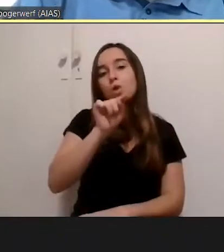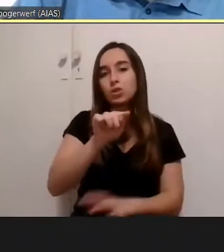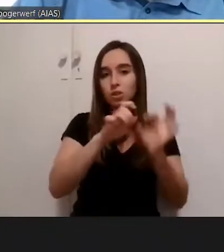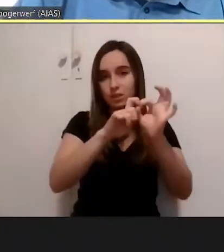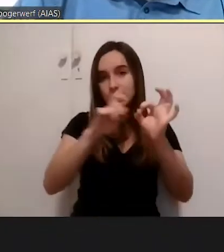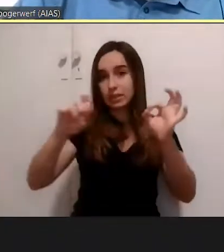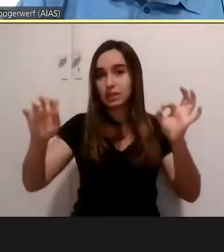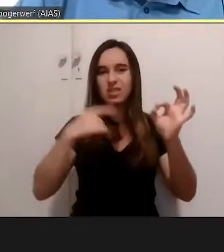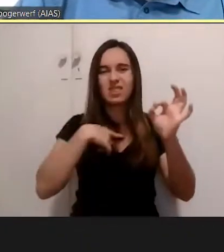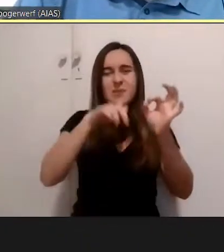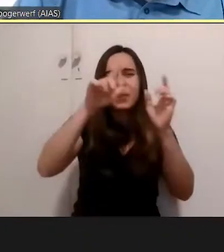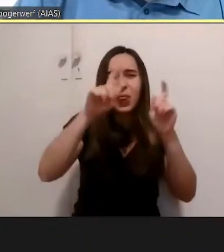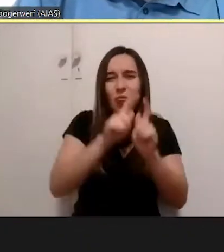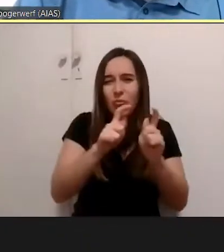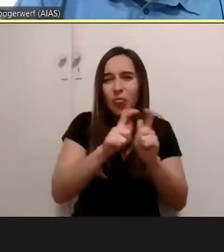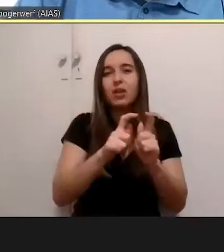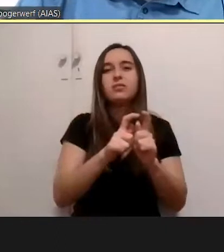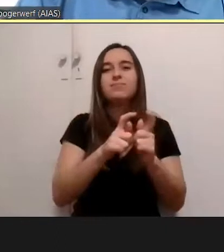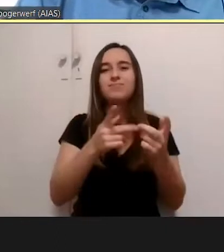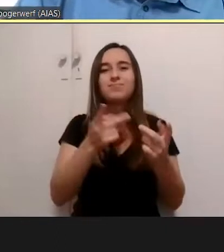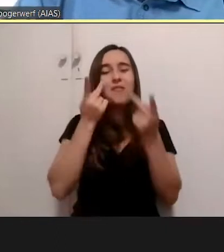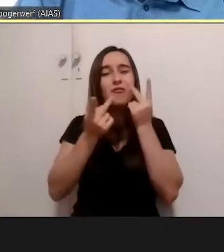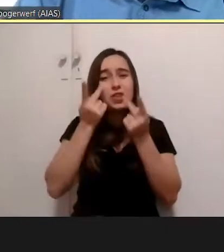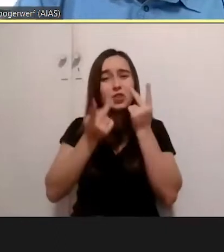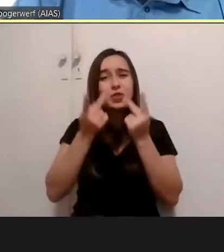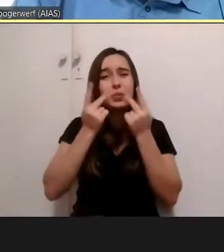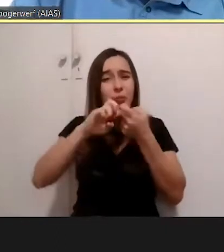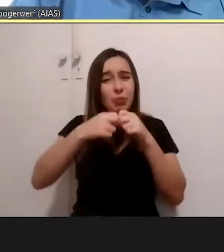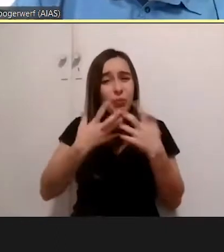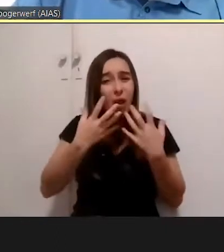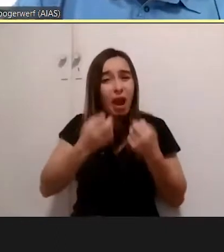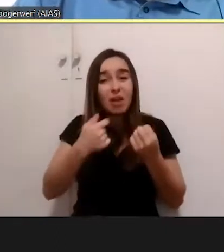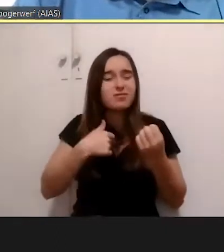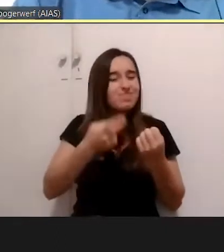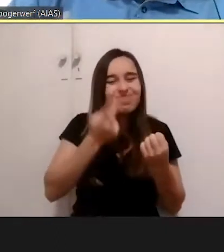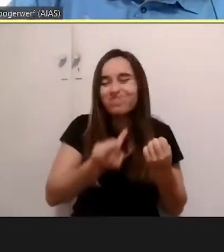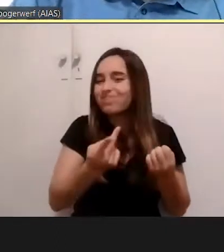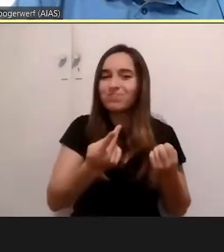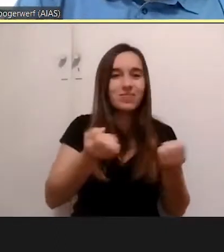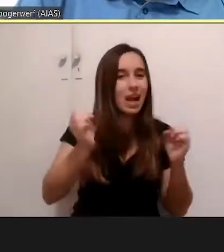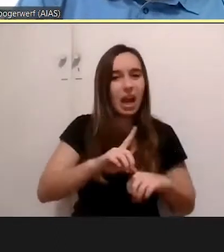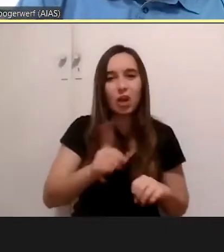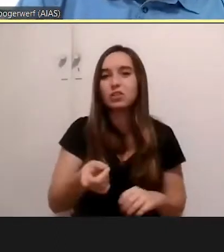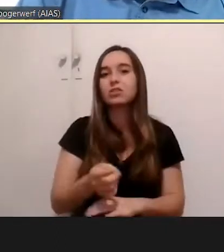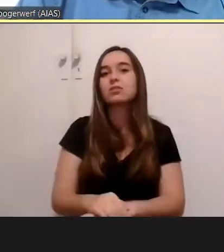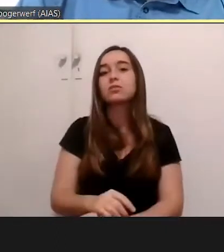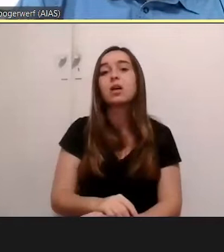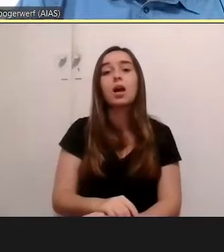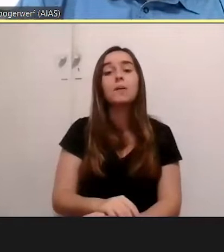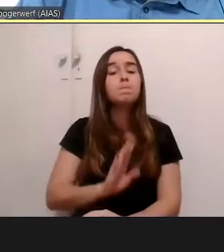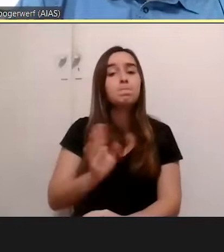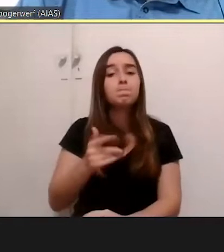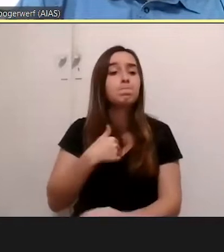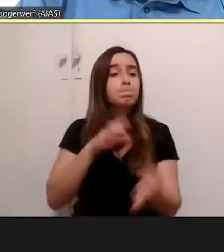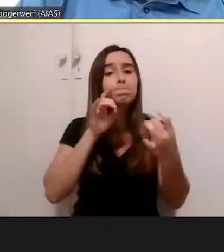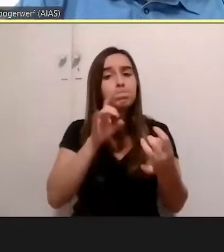or difficulty, or visual difficulties. There was no display, so people didn't get a feedback from